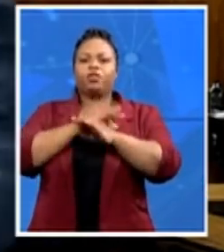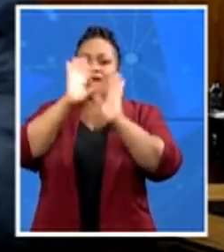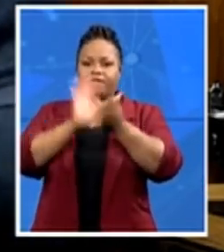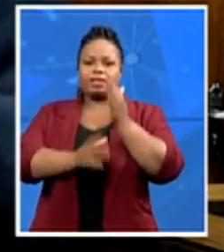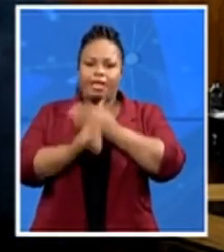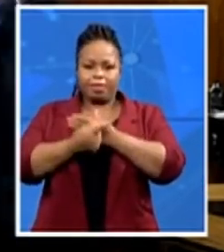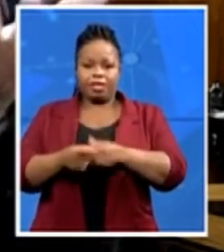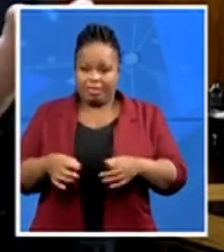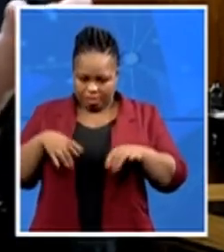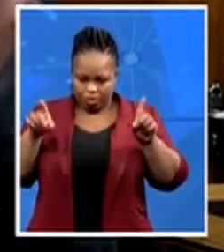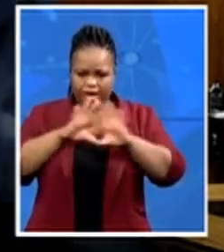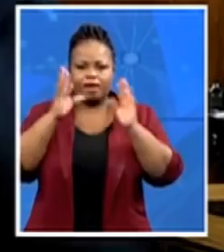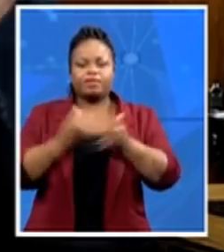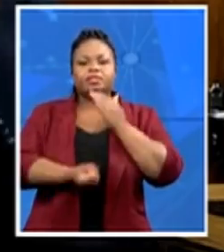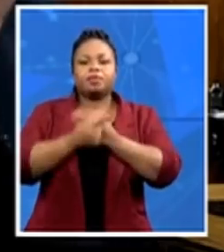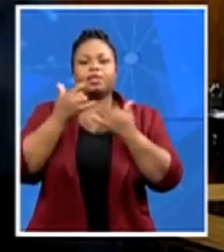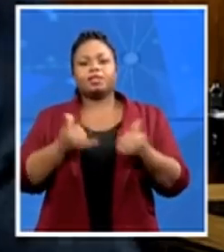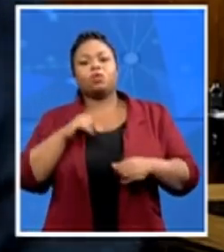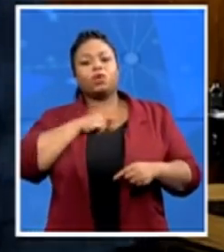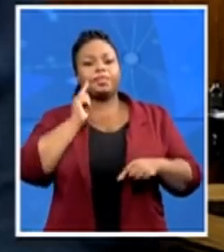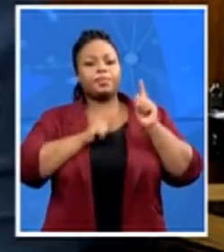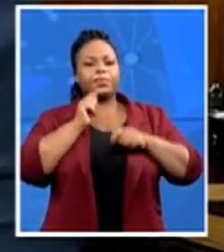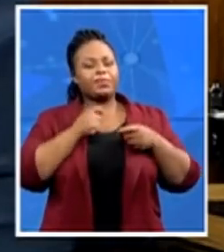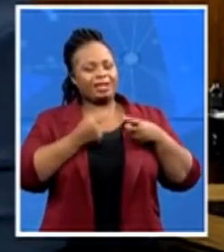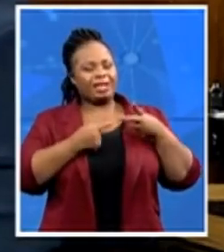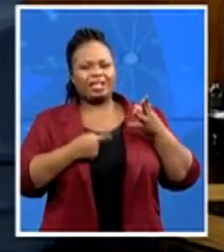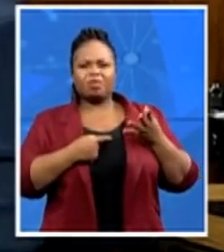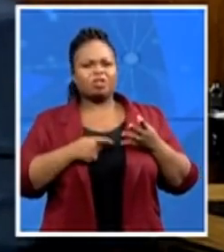in this application is oldest, 2011.